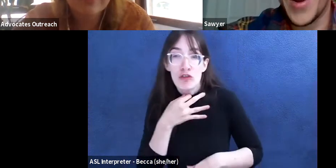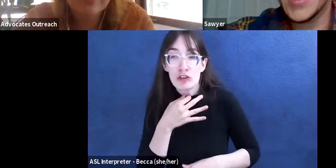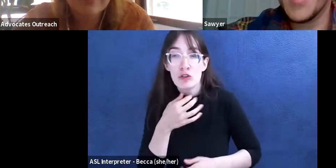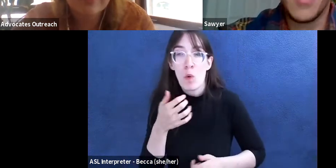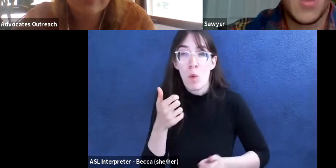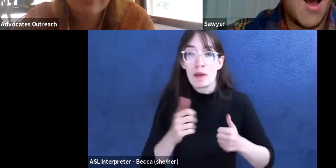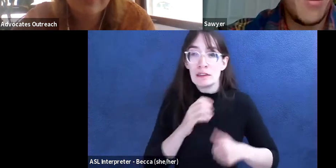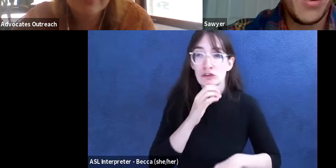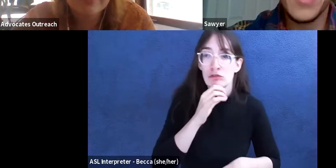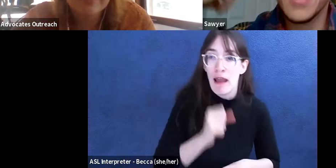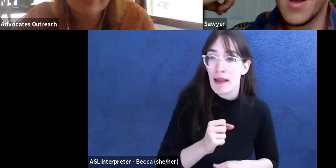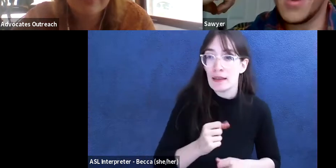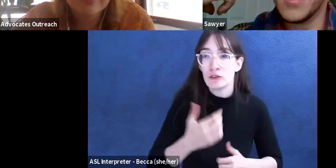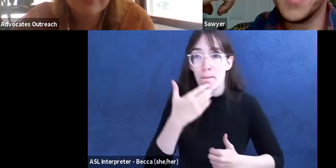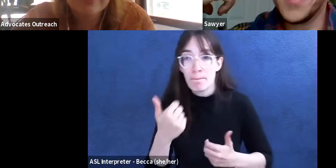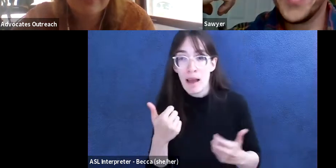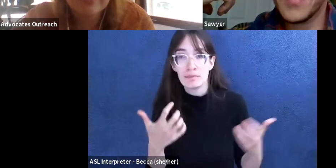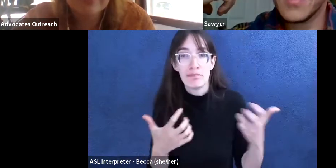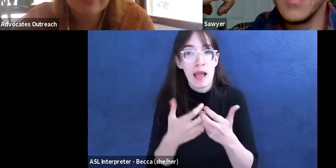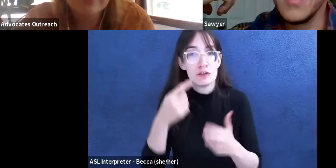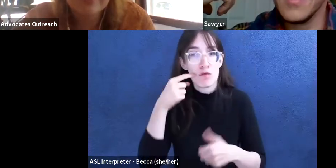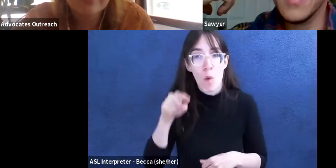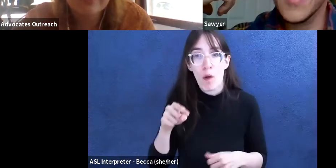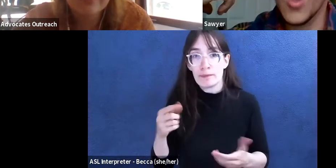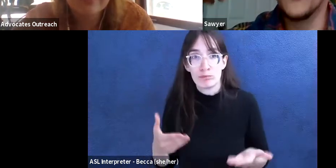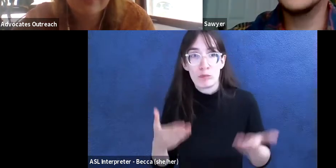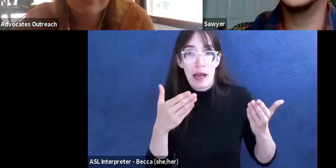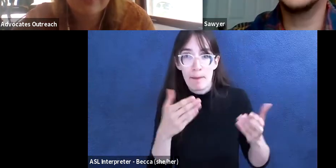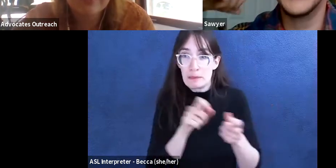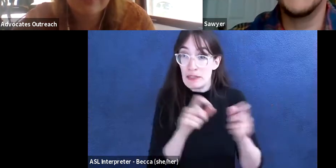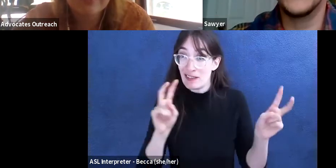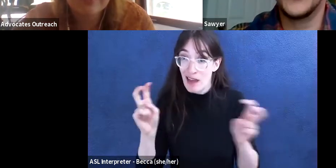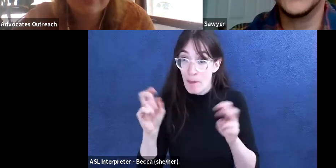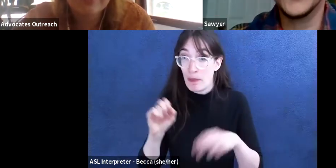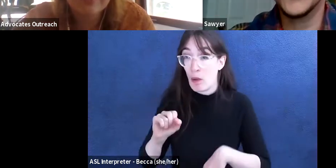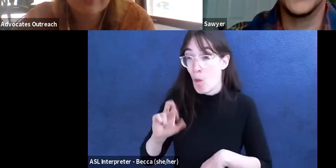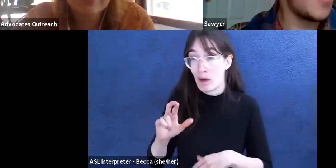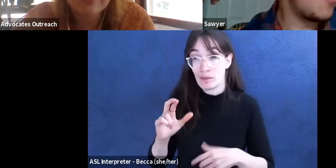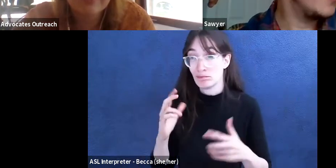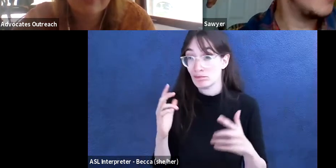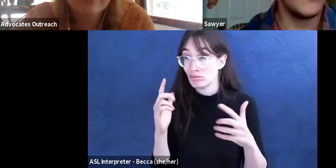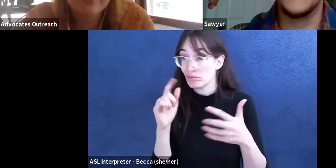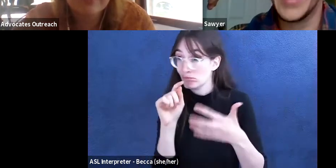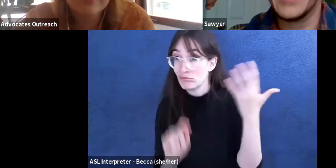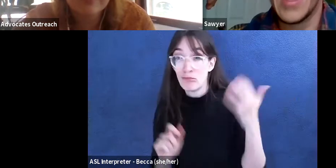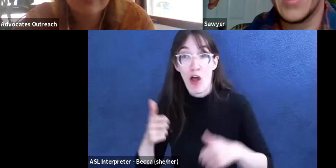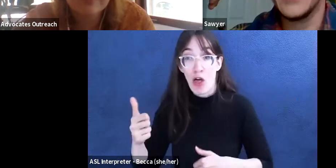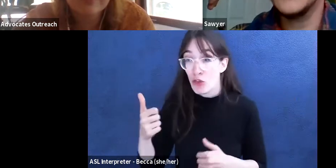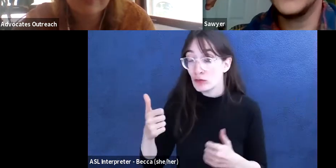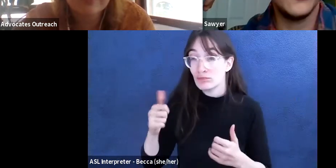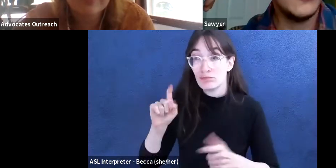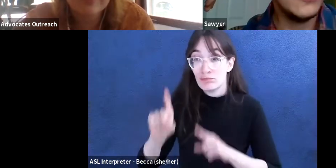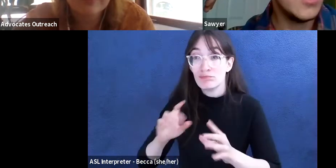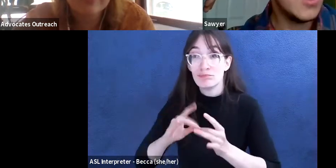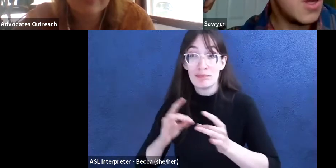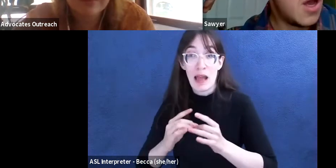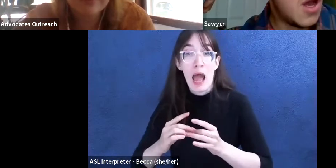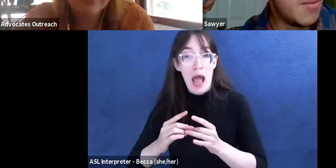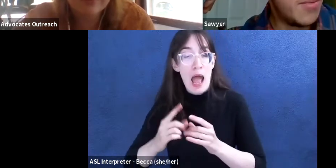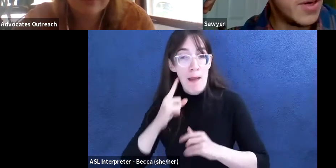for people whose gender identity might be different than what their body parts are. And what's also helpful about these